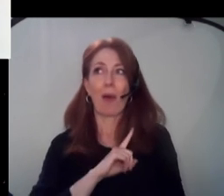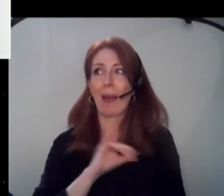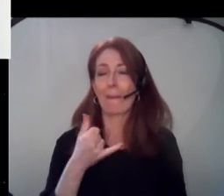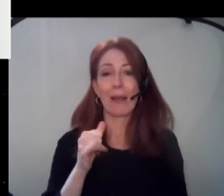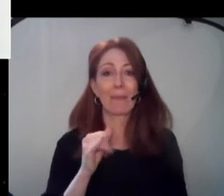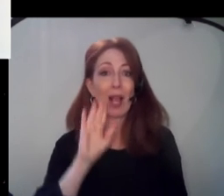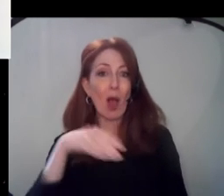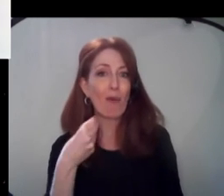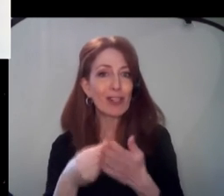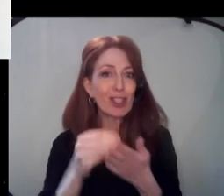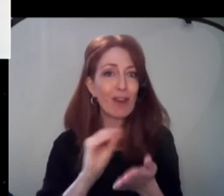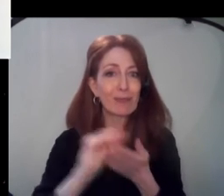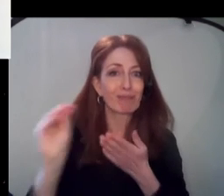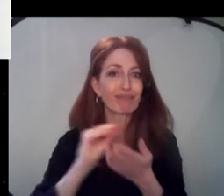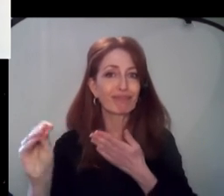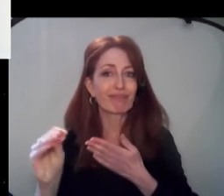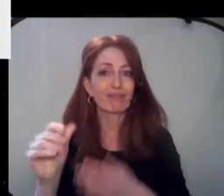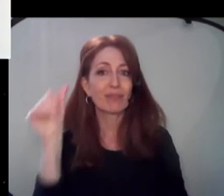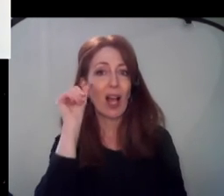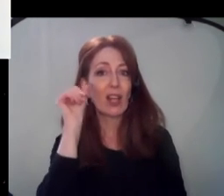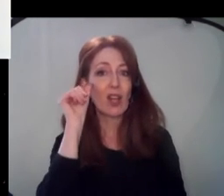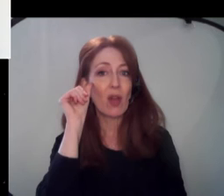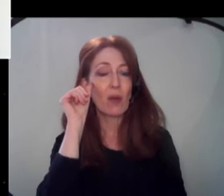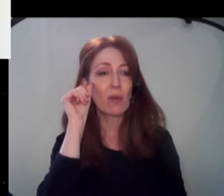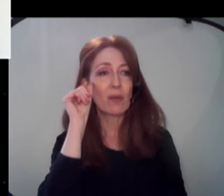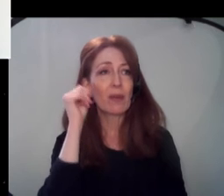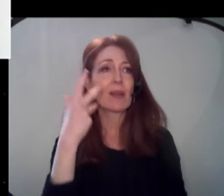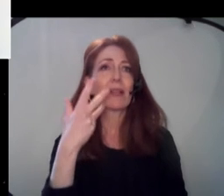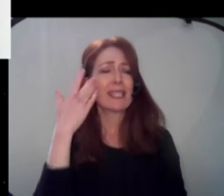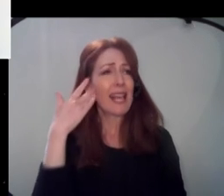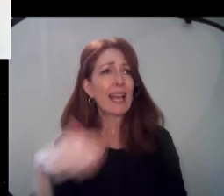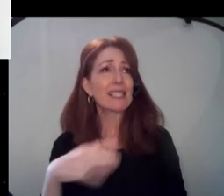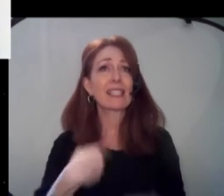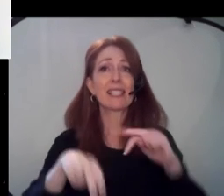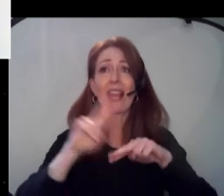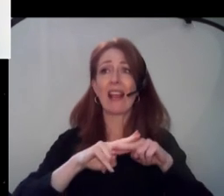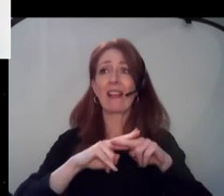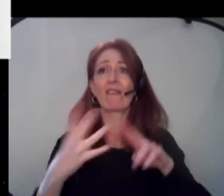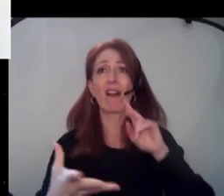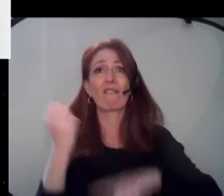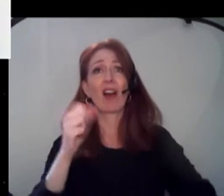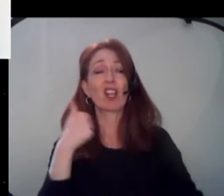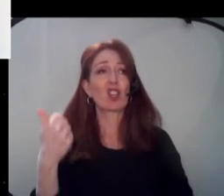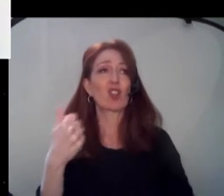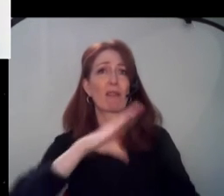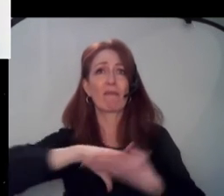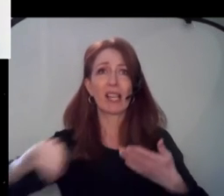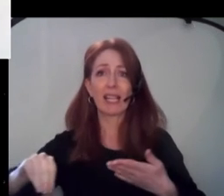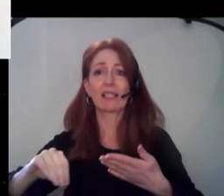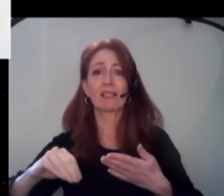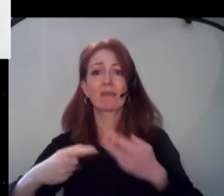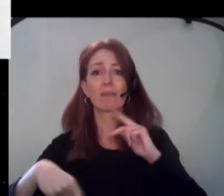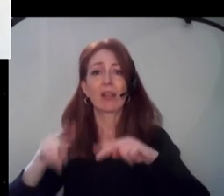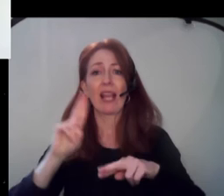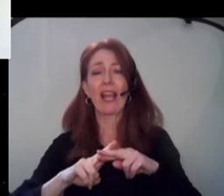says, oh, it's a big headache. When I find good ones, they fleece me. And at other times, one must suffer their pettiness with the patience of